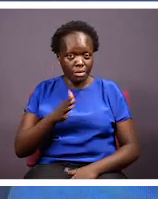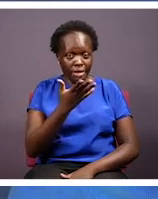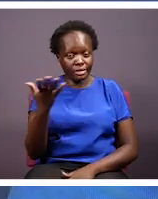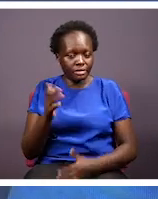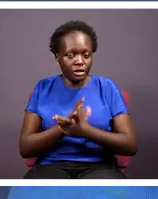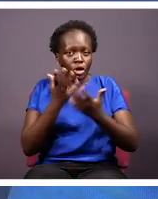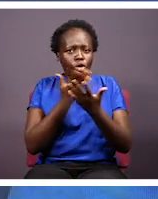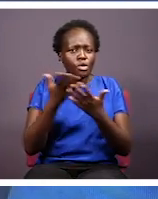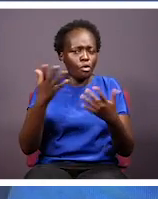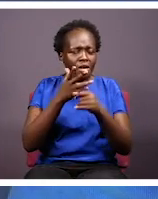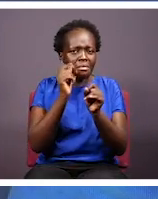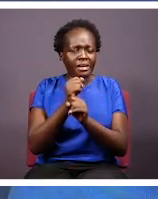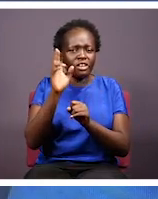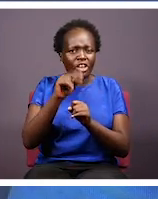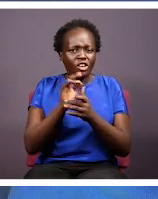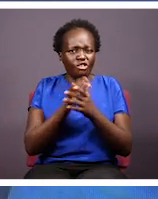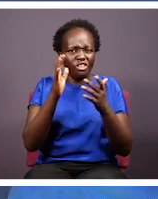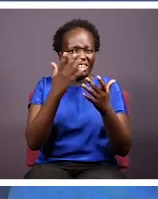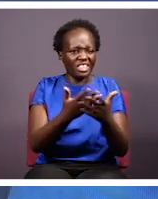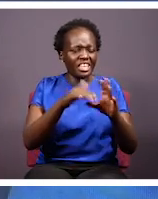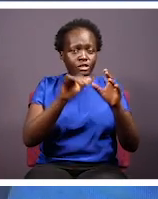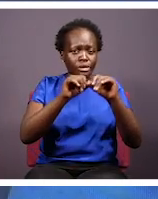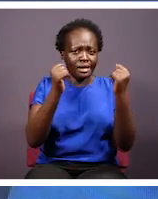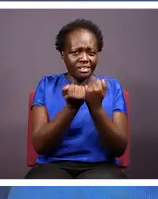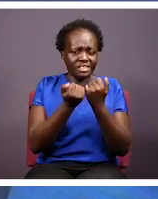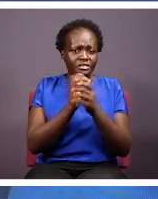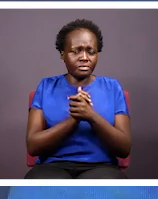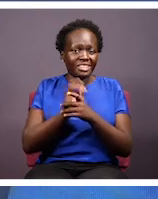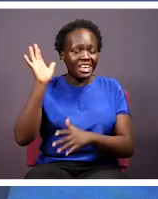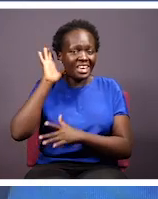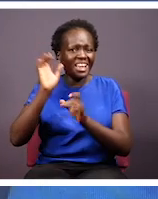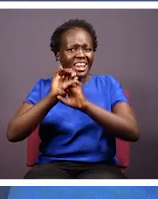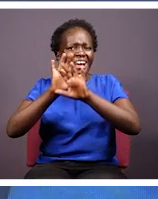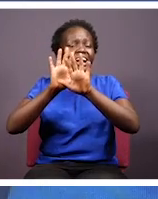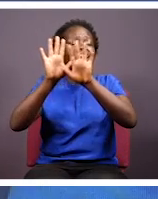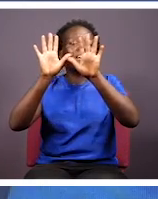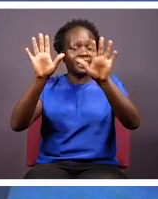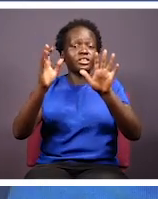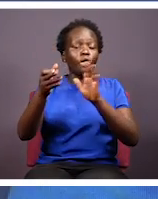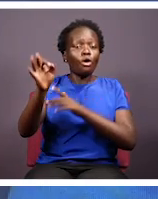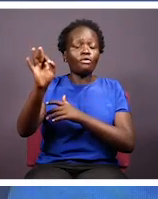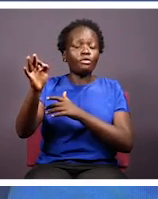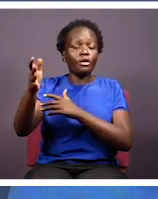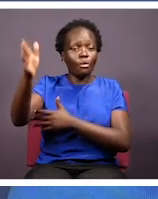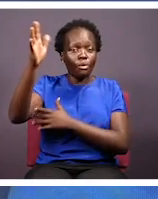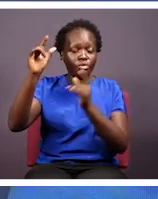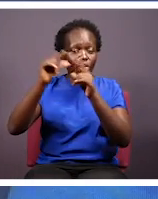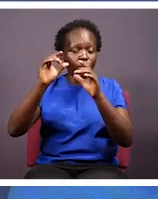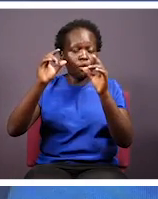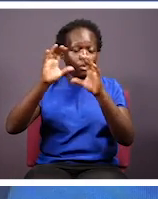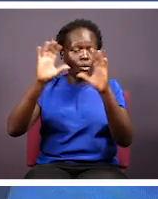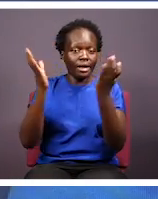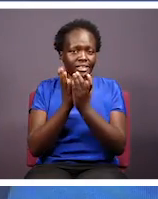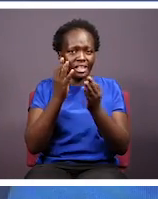you have made no figure in society he are the light of the world if you burn deeply